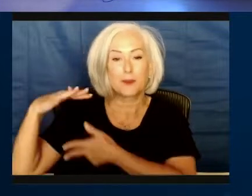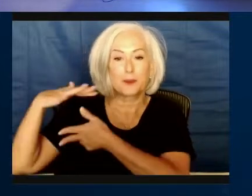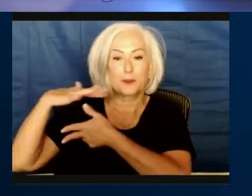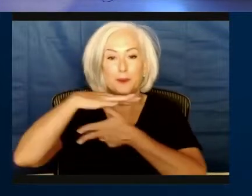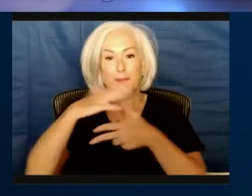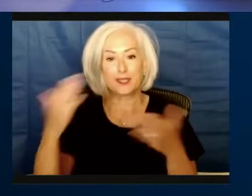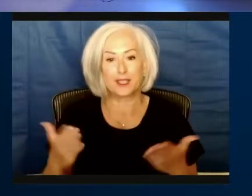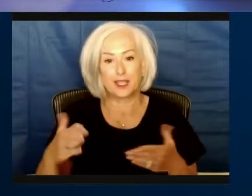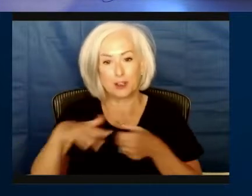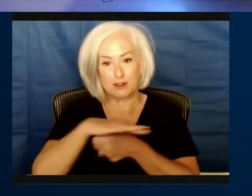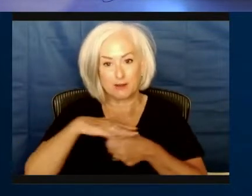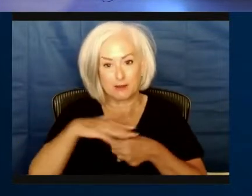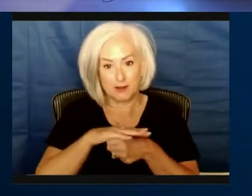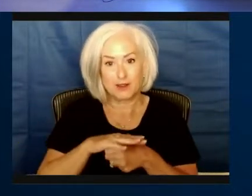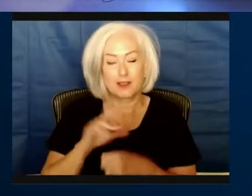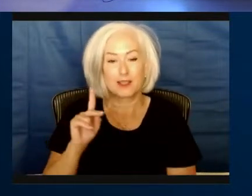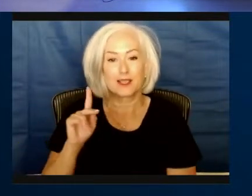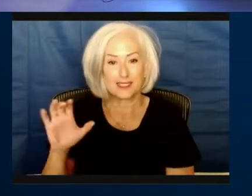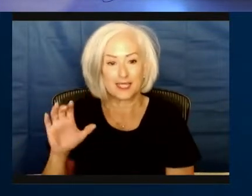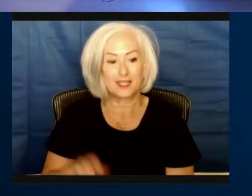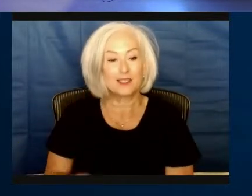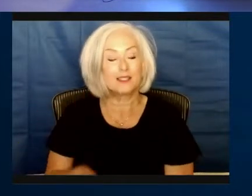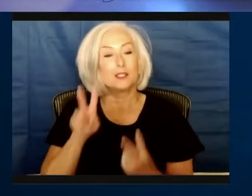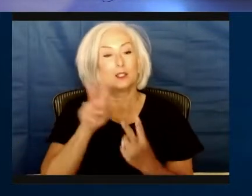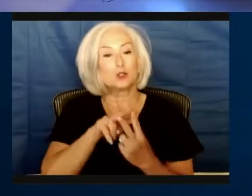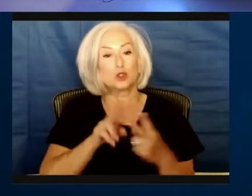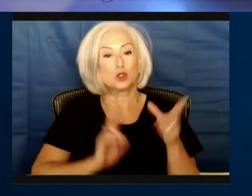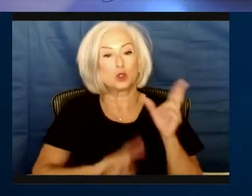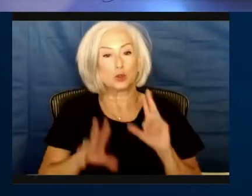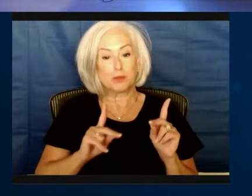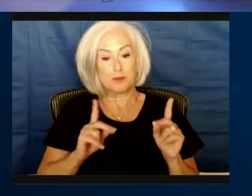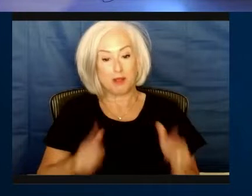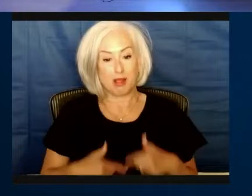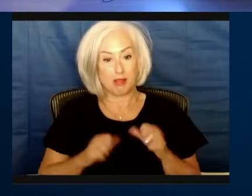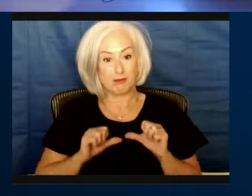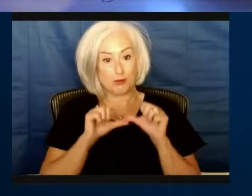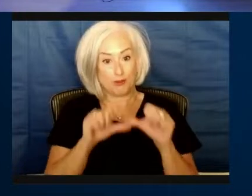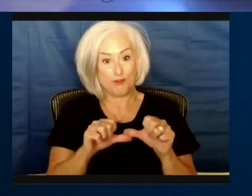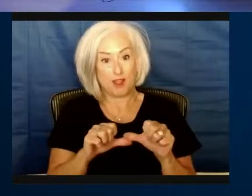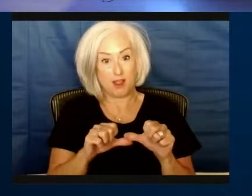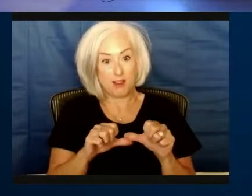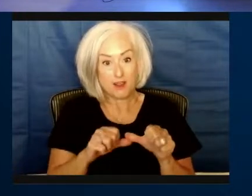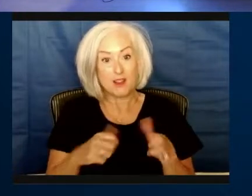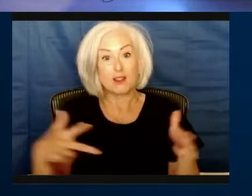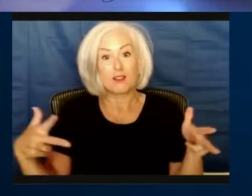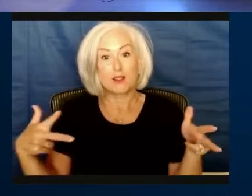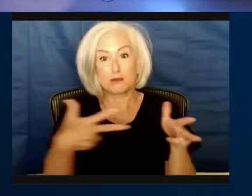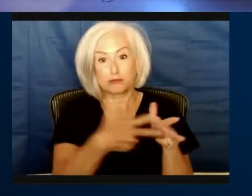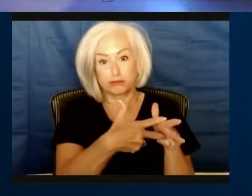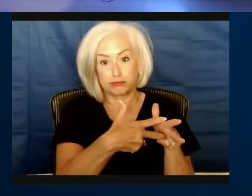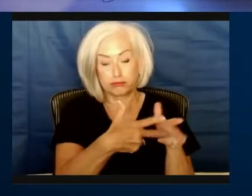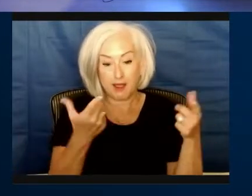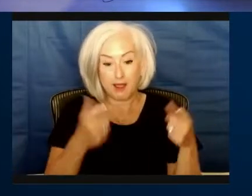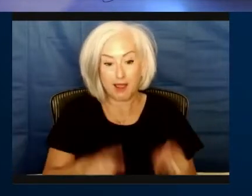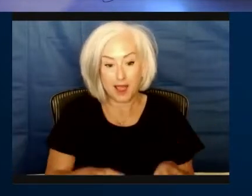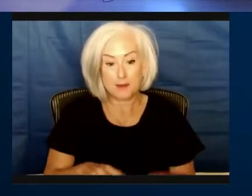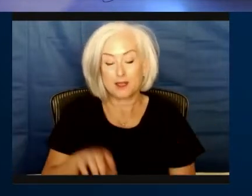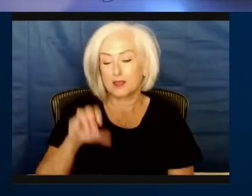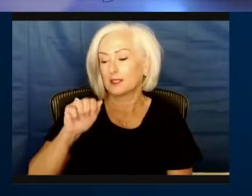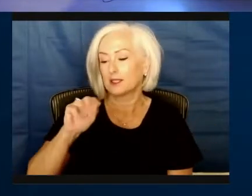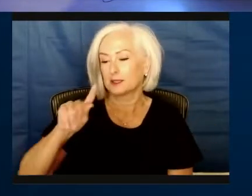Samantha McDonald. Samantha's a pre-med student at the University of Arizona. You were taken to Moberly for a CT